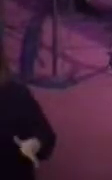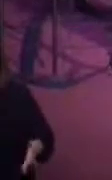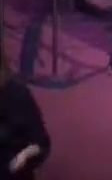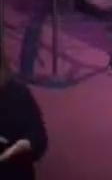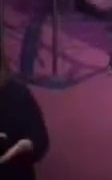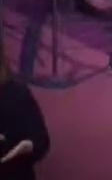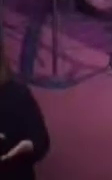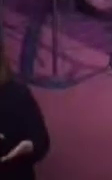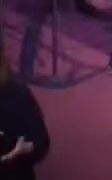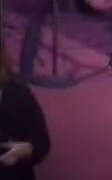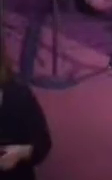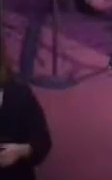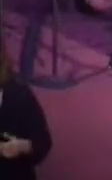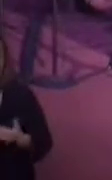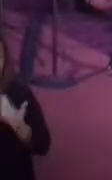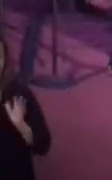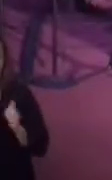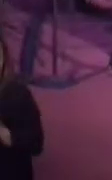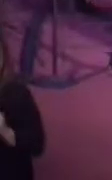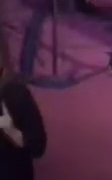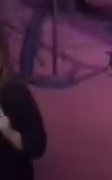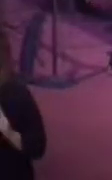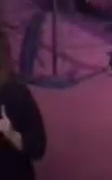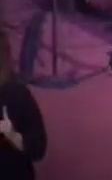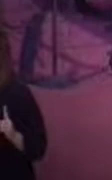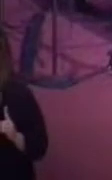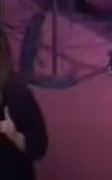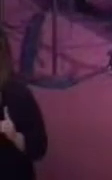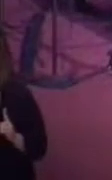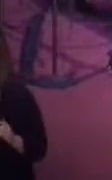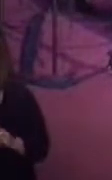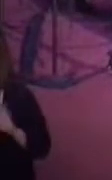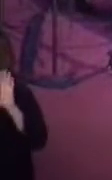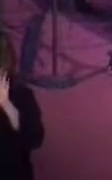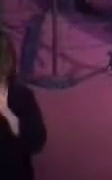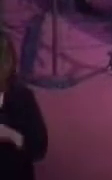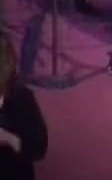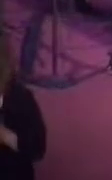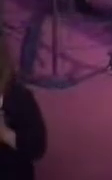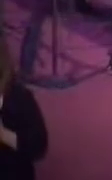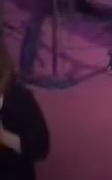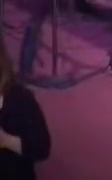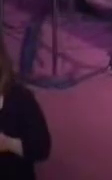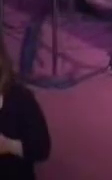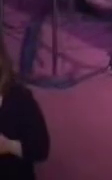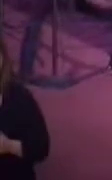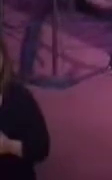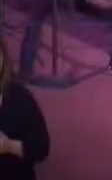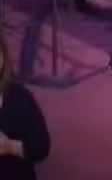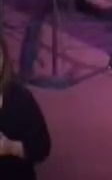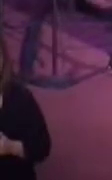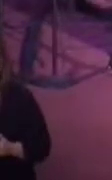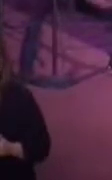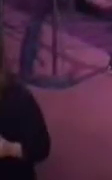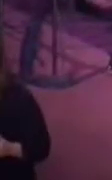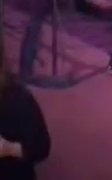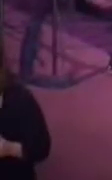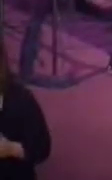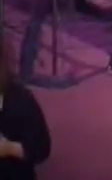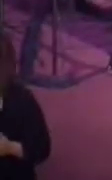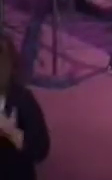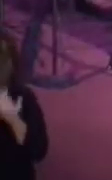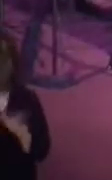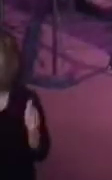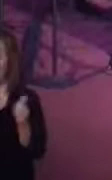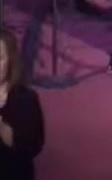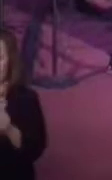But God is not finished with Daniel. And this is such an incredible truth to all of you who are maybe in that same age range. God is not